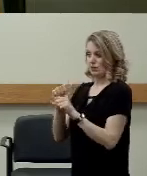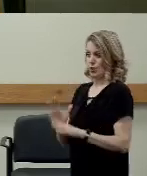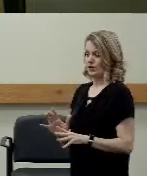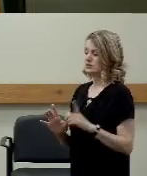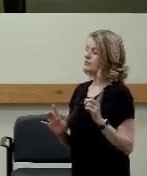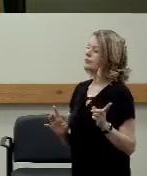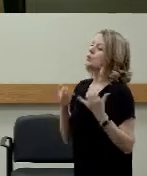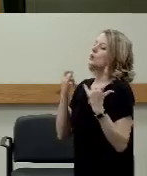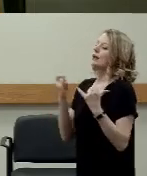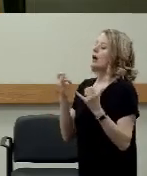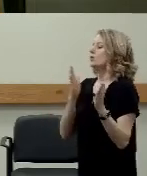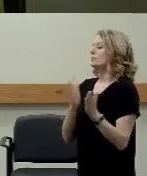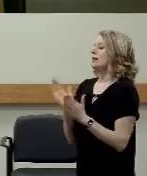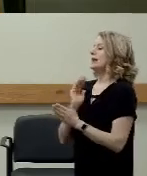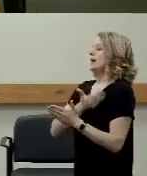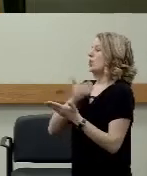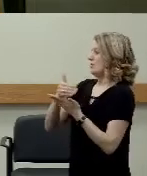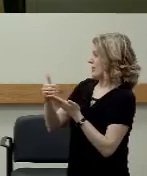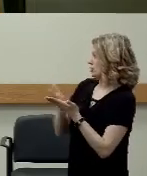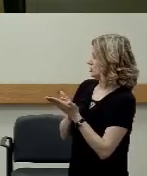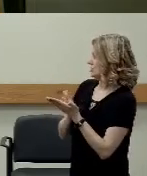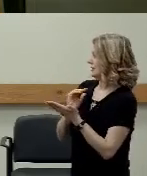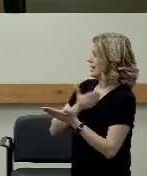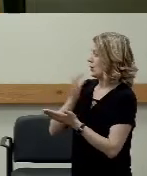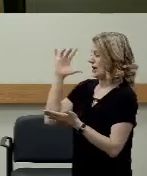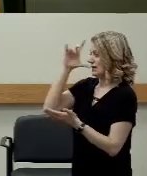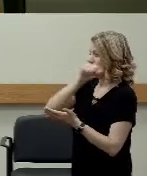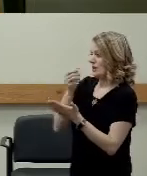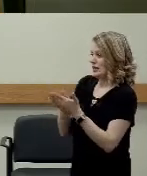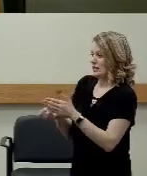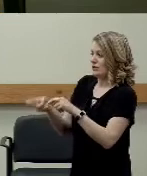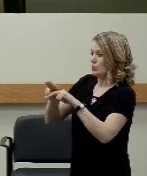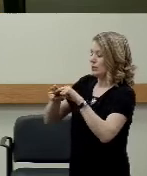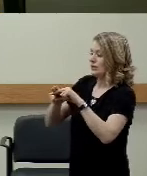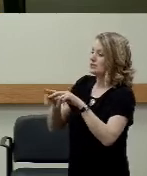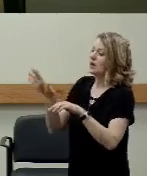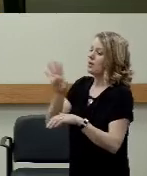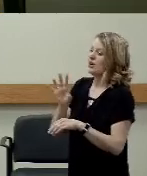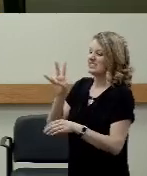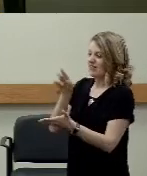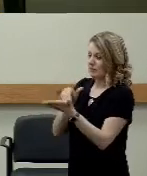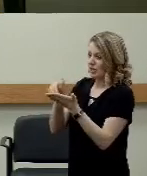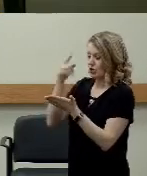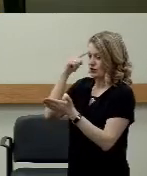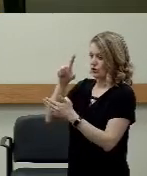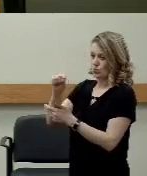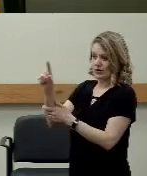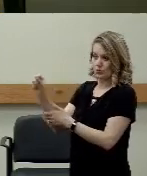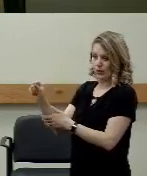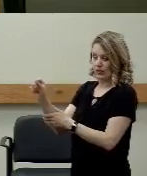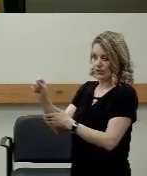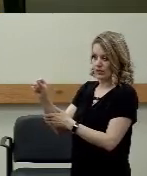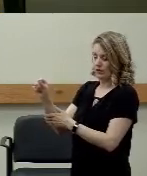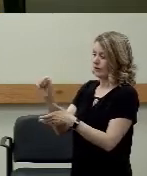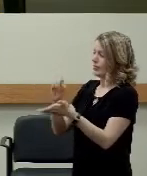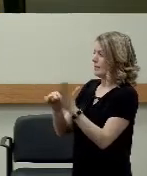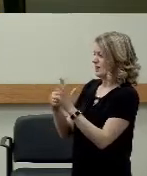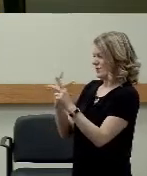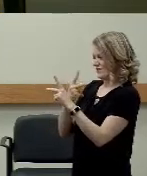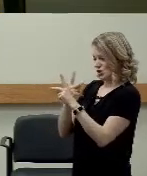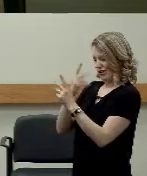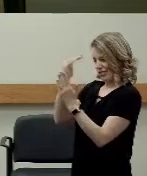our revenue for the city of Rapid City will be decreased by about $7 million in 2020. So we're going through the